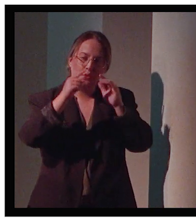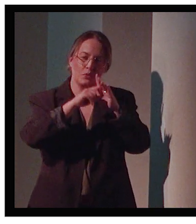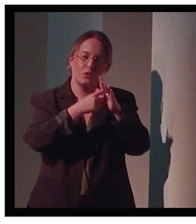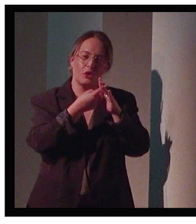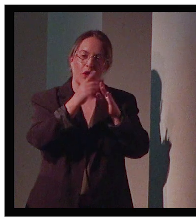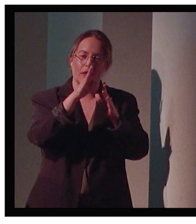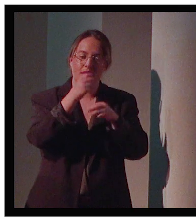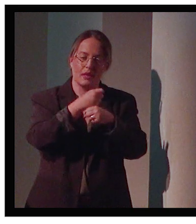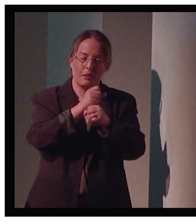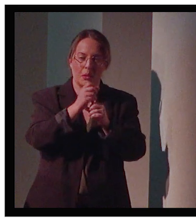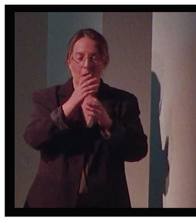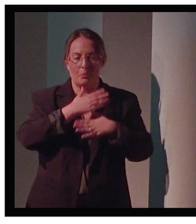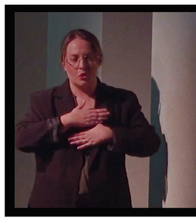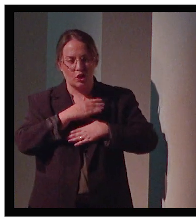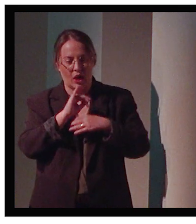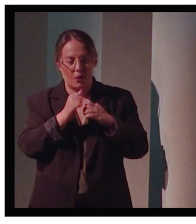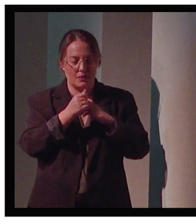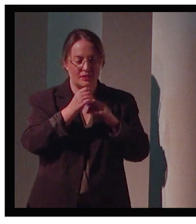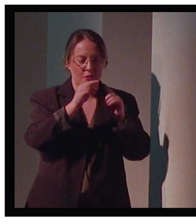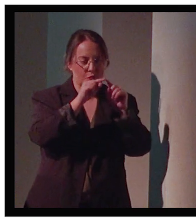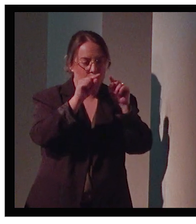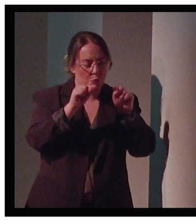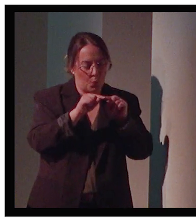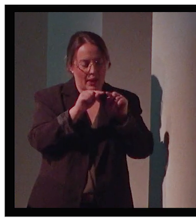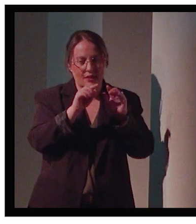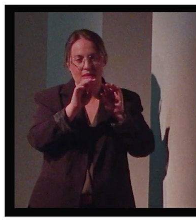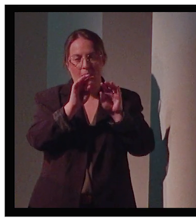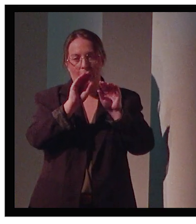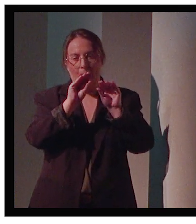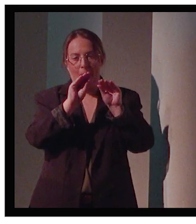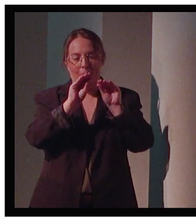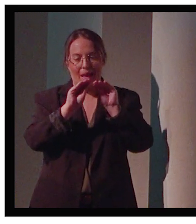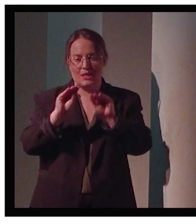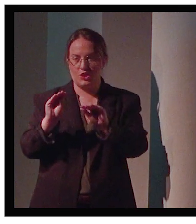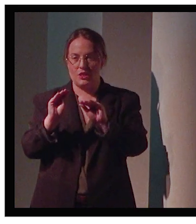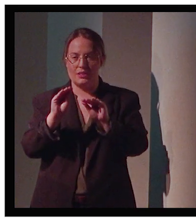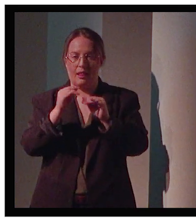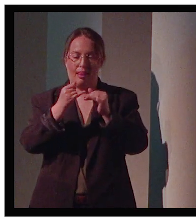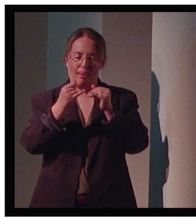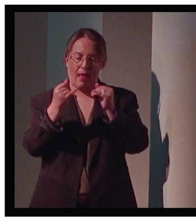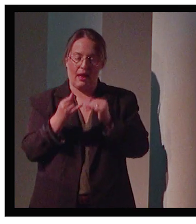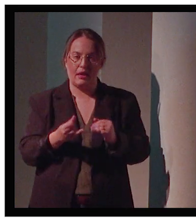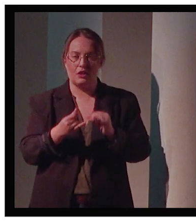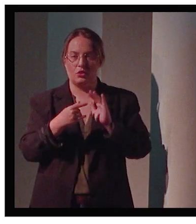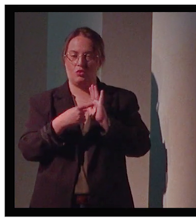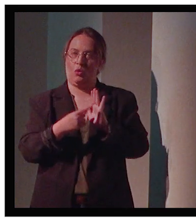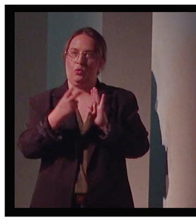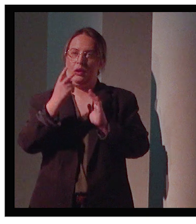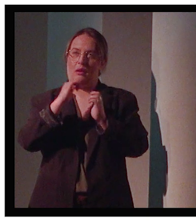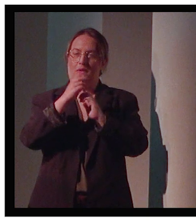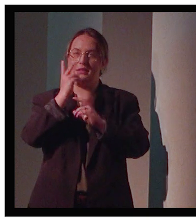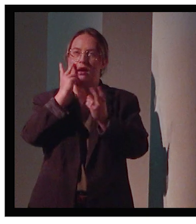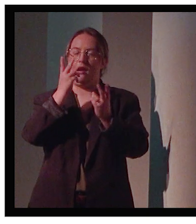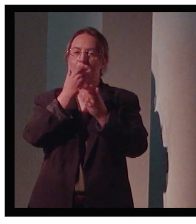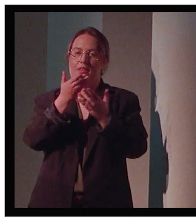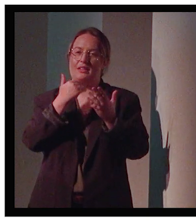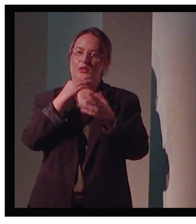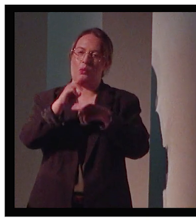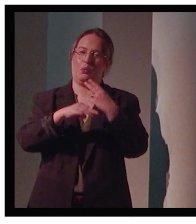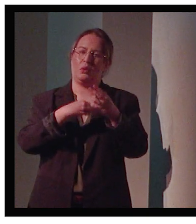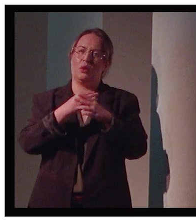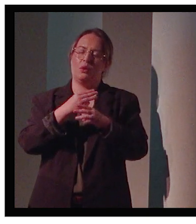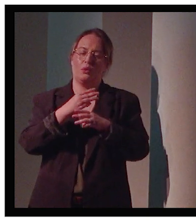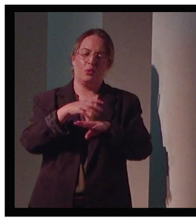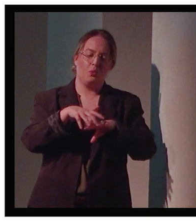squares, patches, and lines evoke the things he saw in the world: roofs, leaves, tree trunks, and their